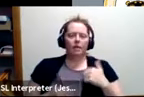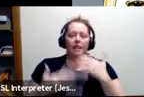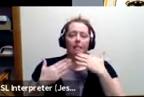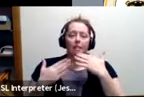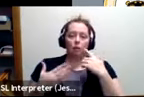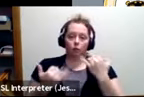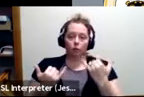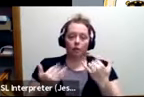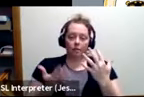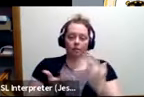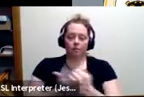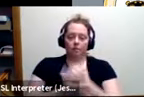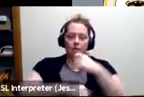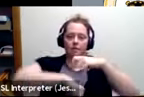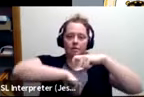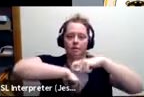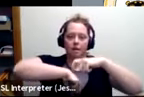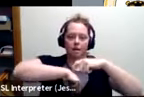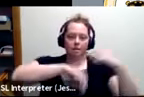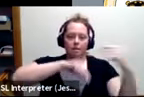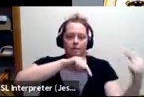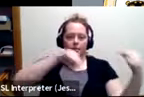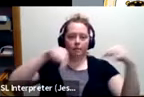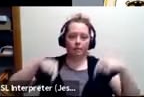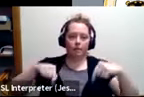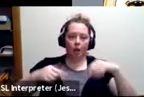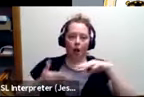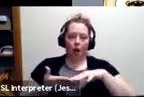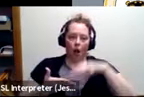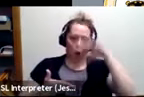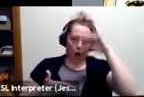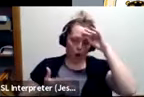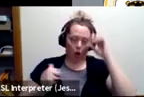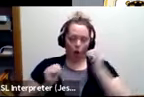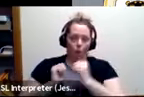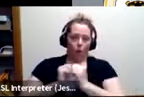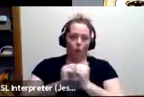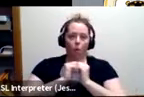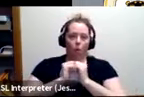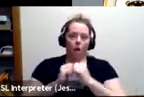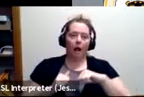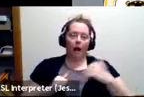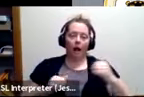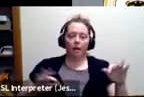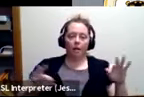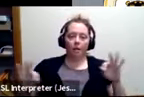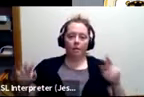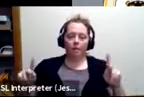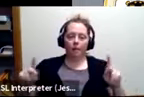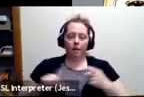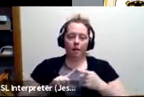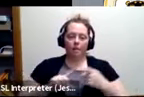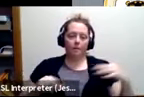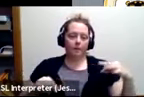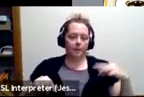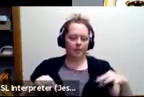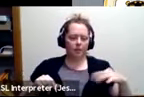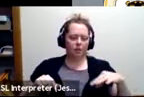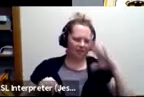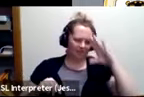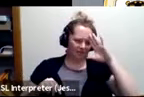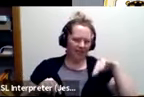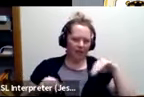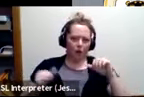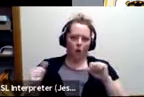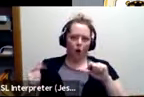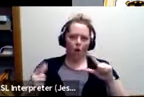and learn and join in with your fellow Pittsburghers. I know that we are all collectively struggling right now